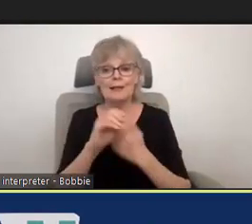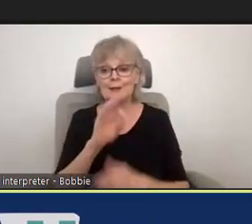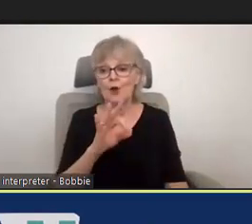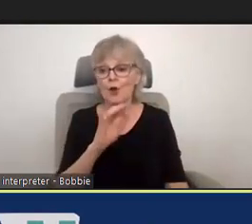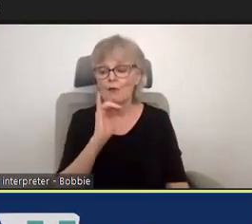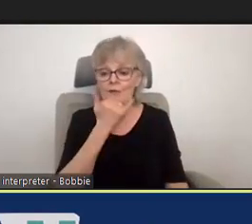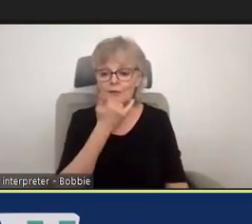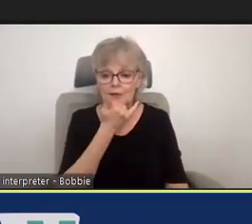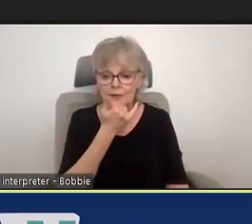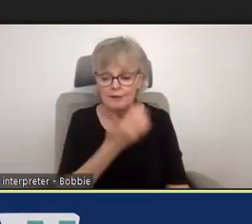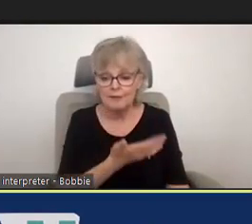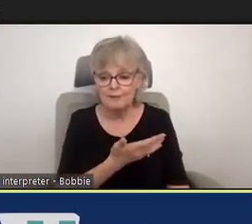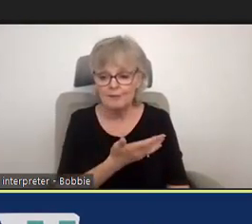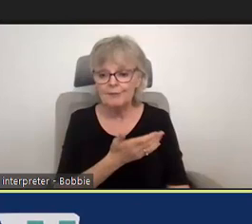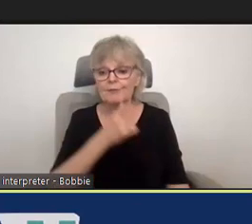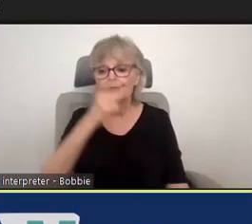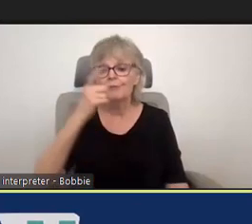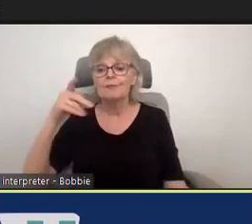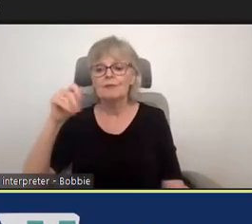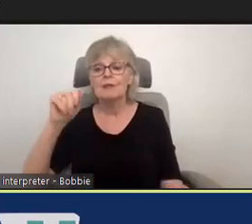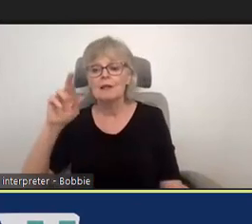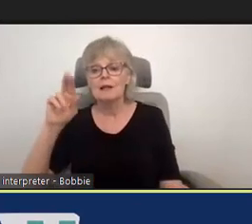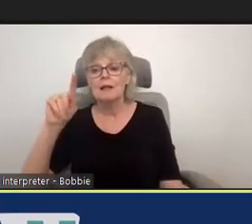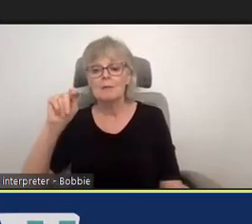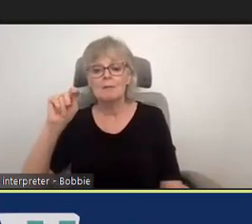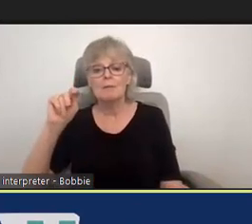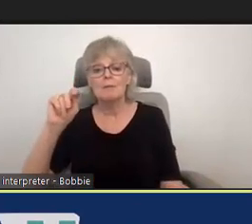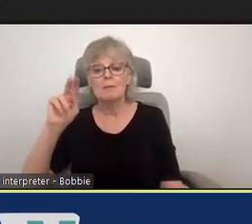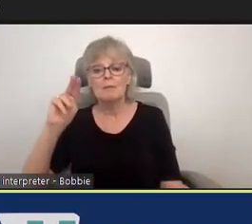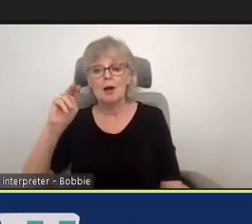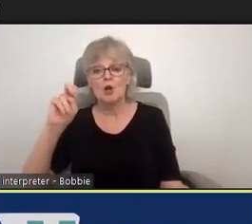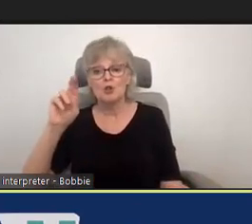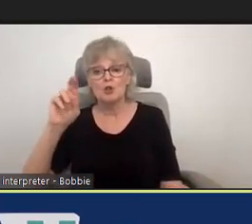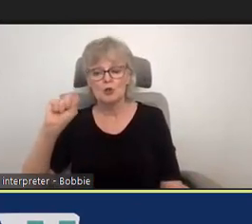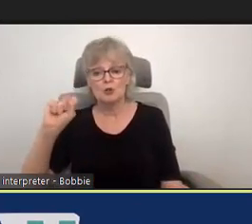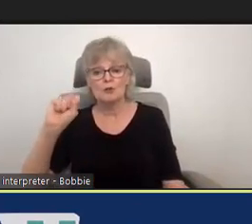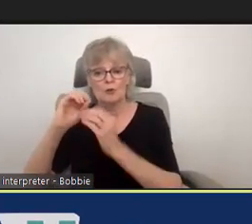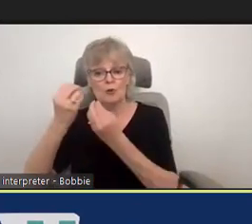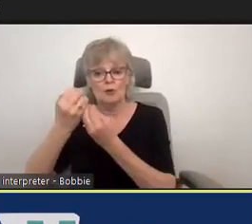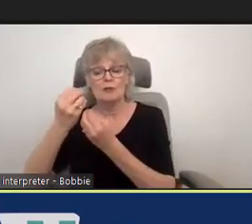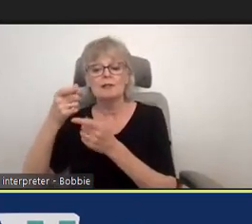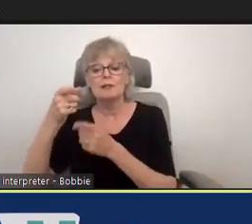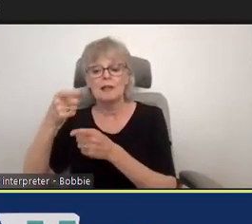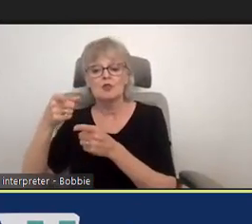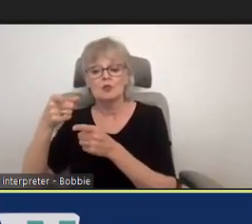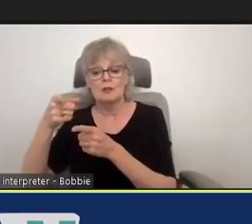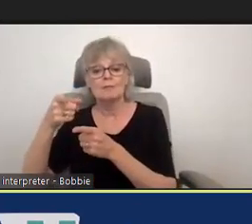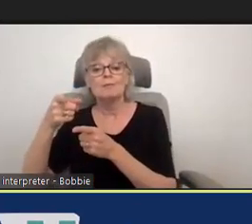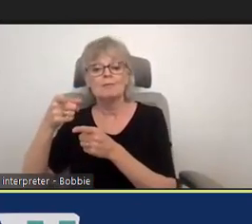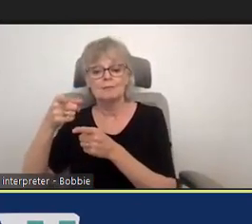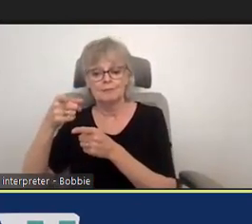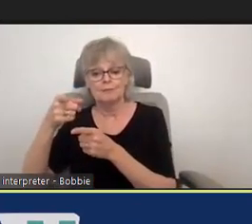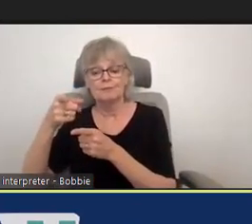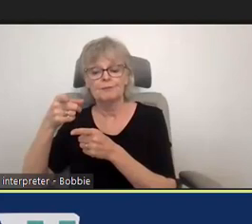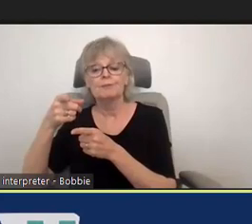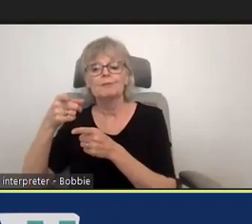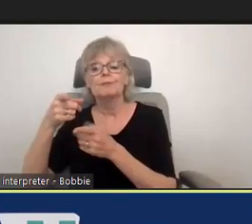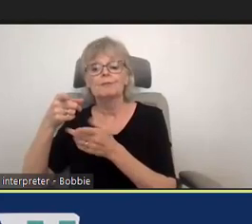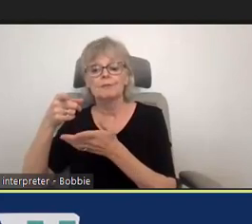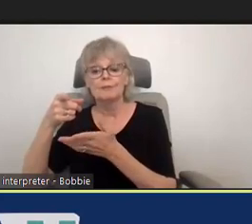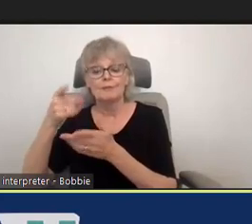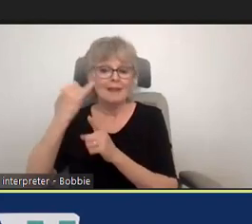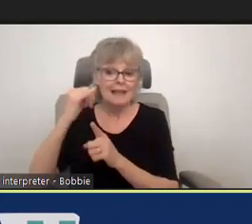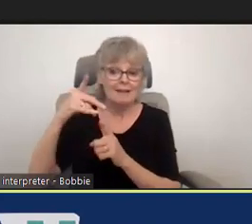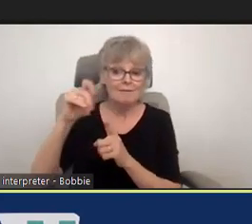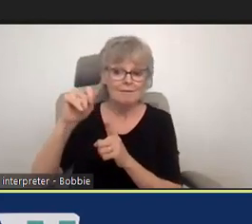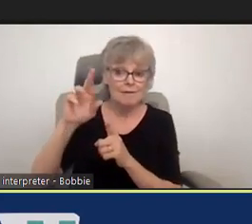the other partners picked up and really shared if there was a partner who